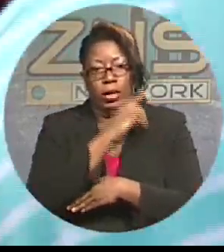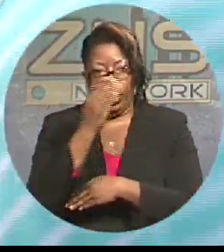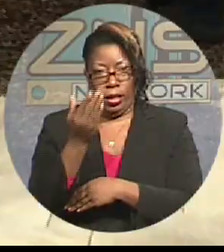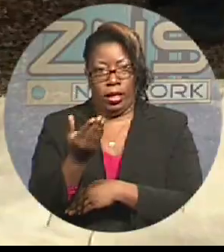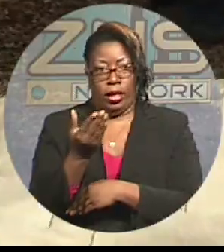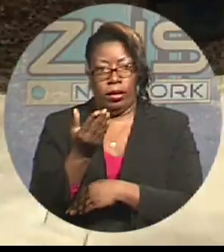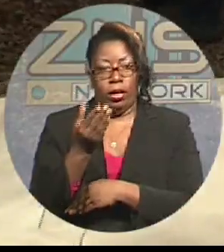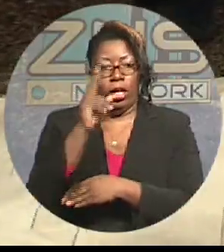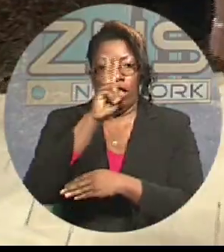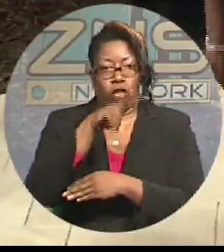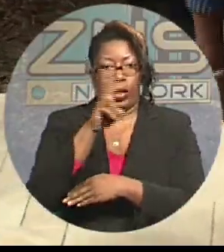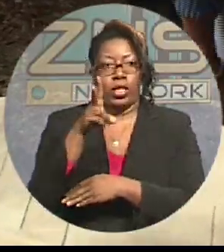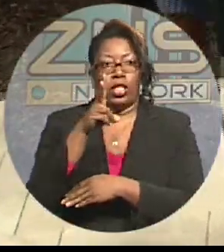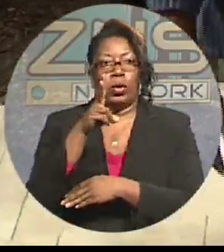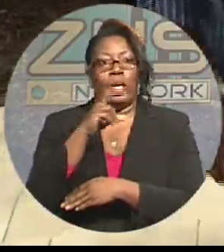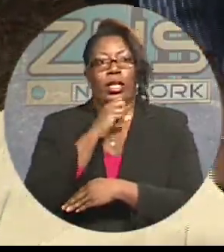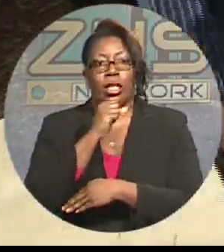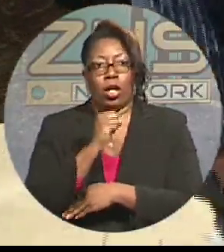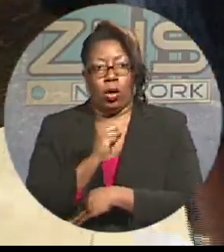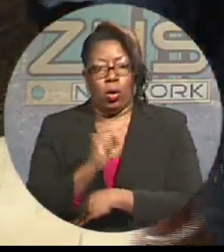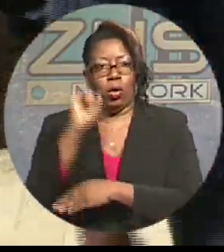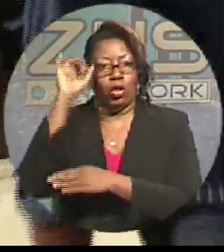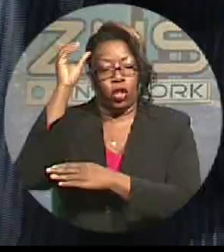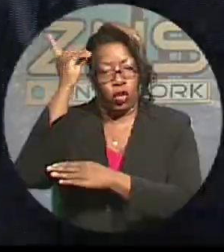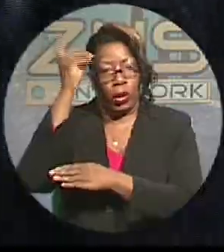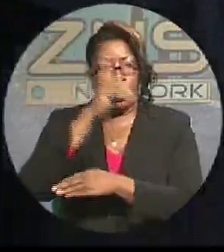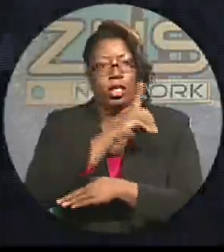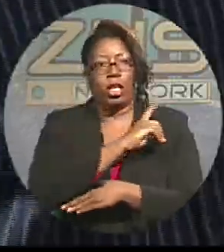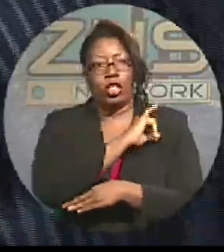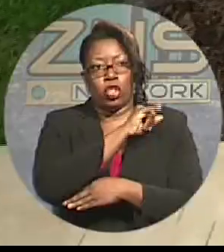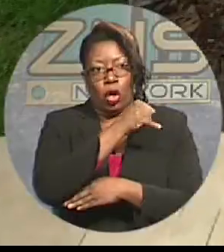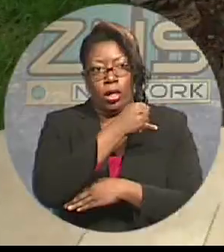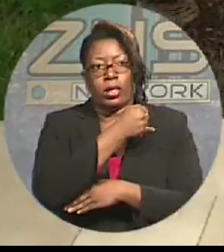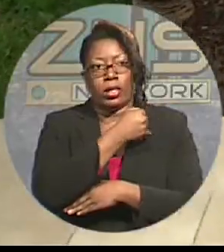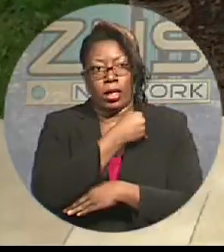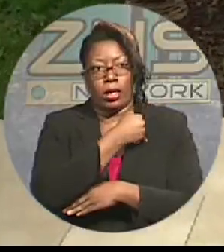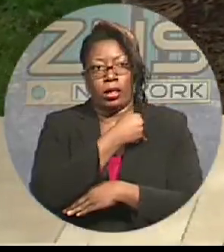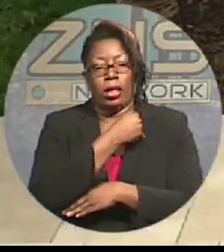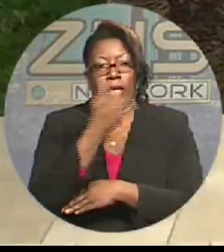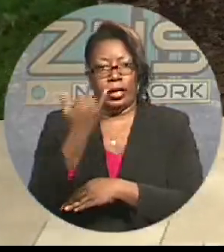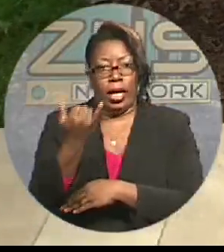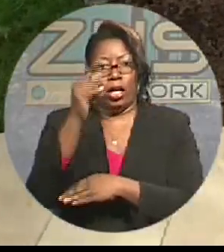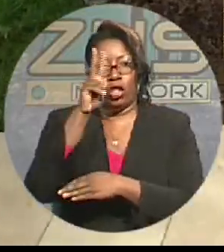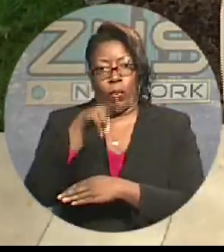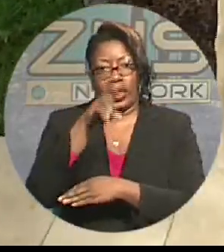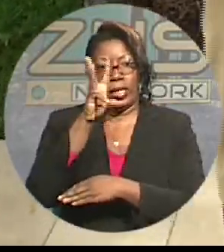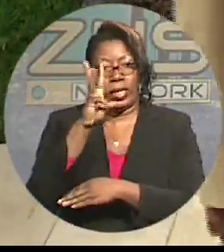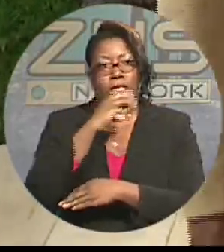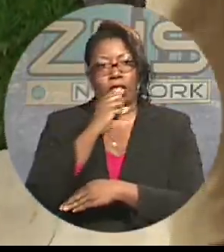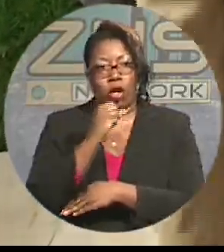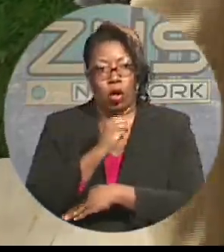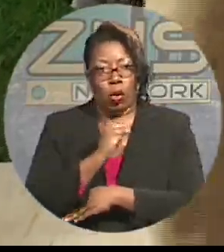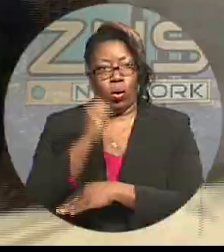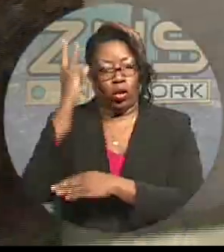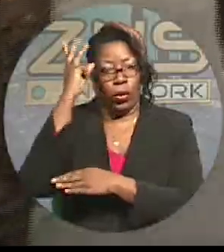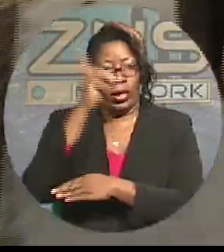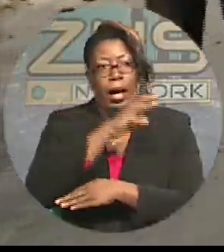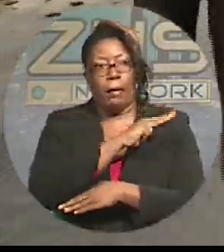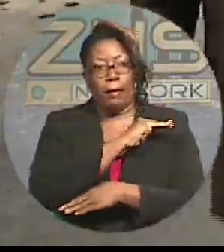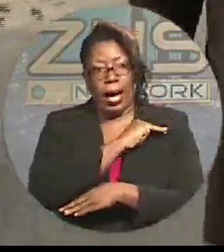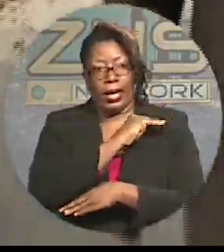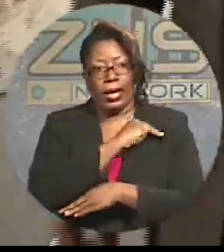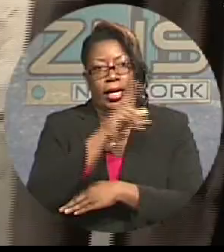shirt, 22-year-old James Johnson pictured in the white t-shirt, 26-year-old Terrell Mackey in the black sweater,